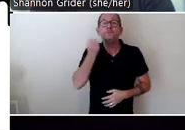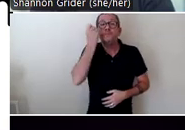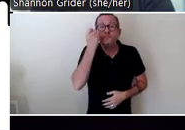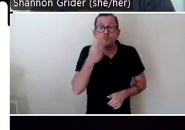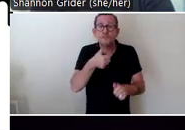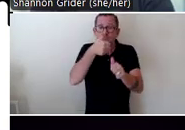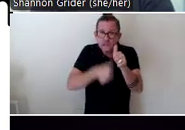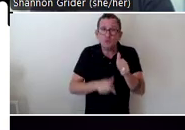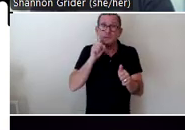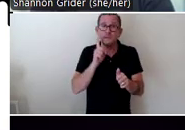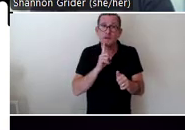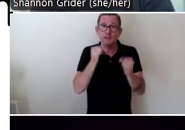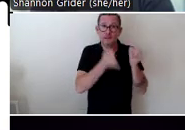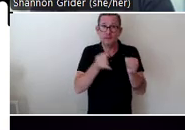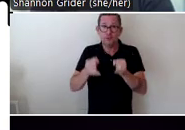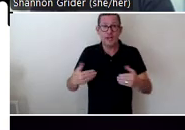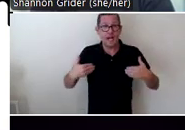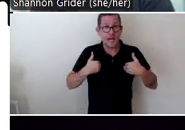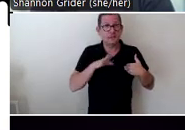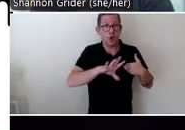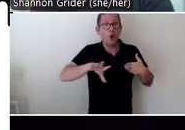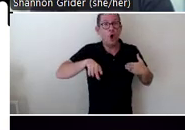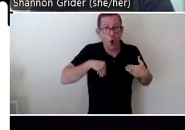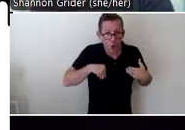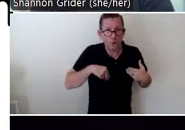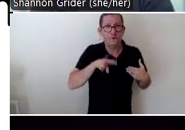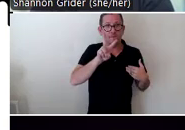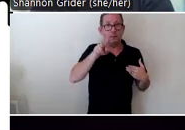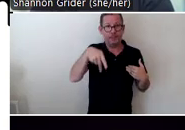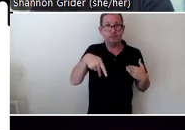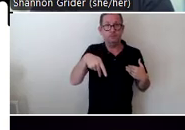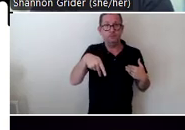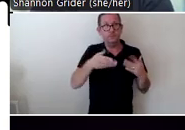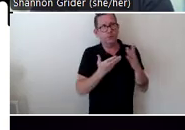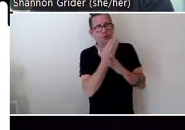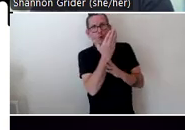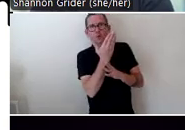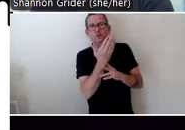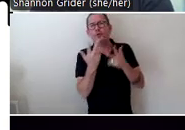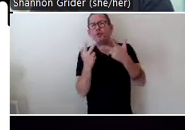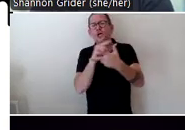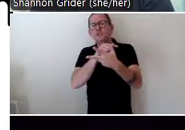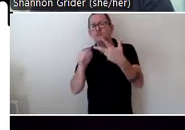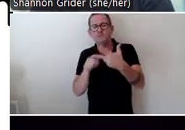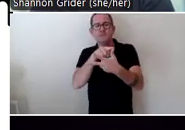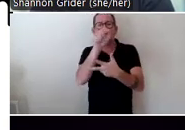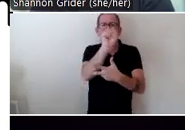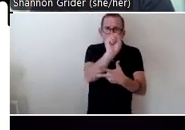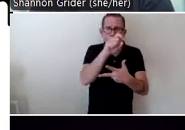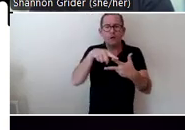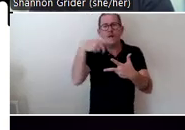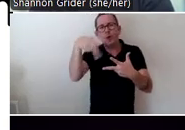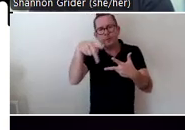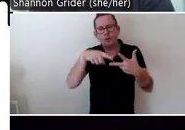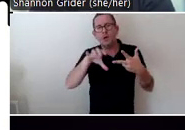picture, this is a simplified version of it. Each individual deaf person has their own video phone through